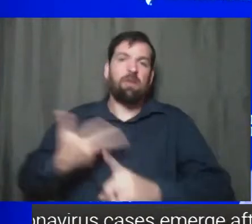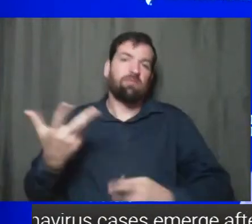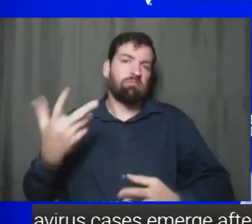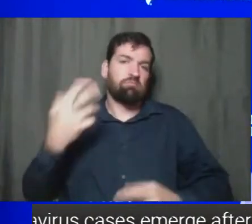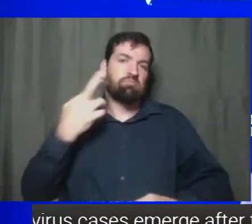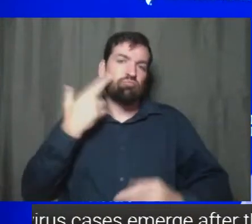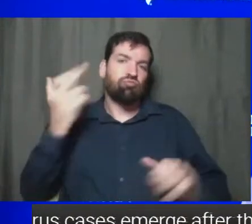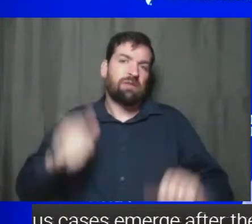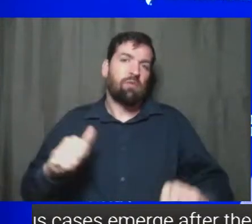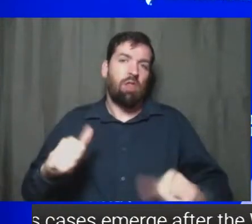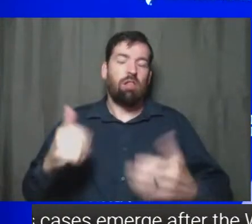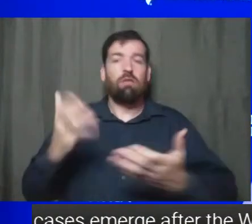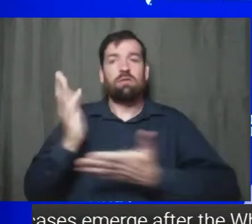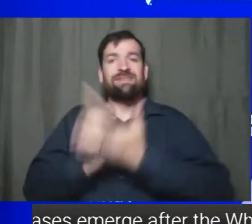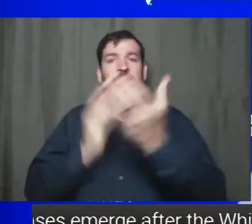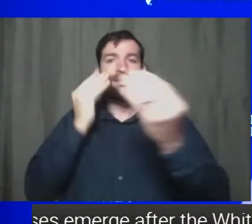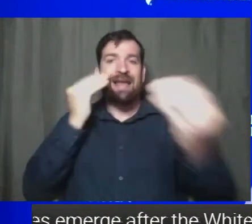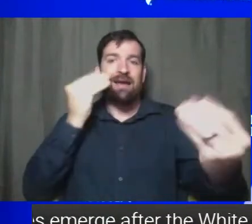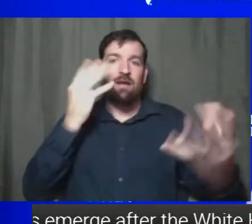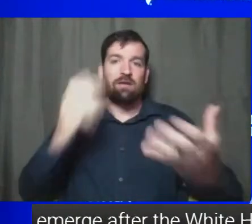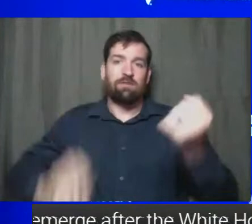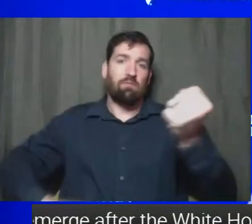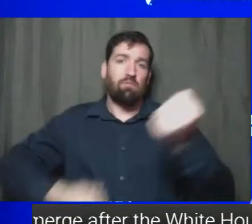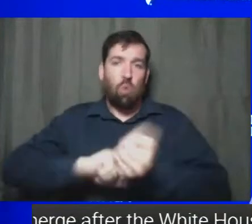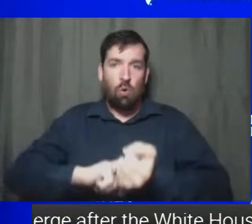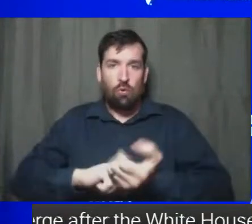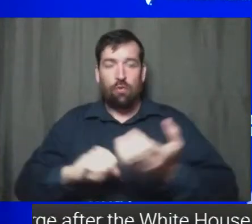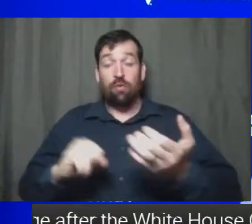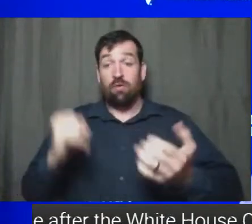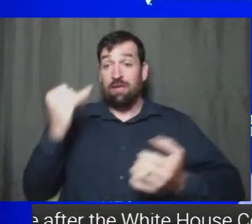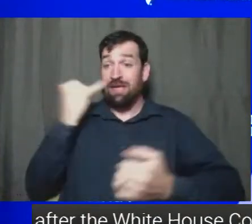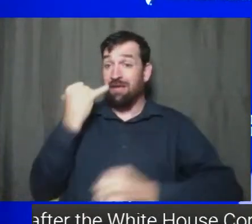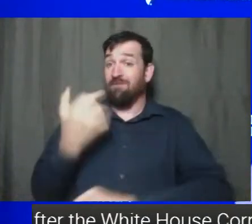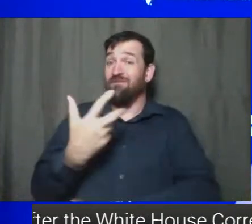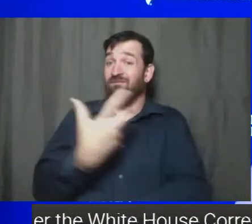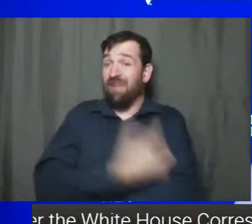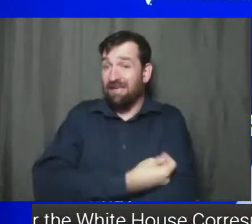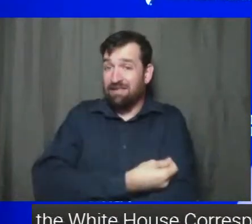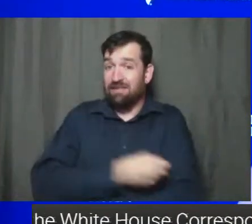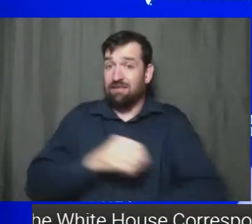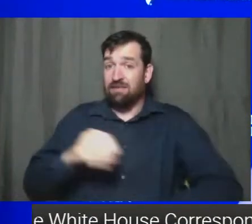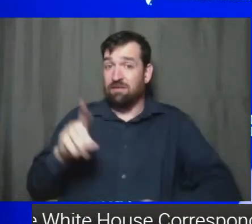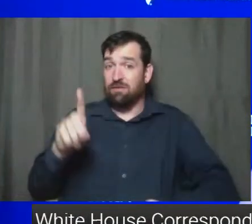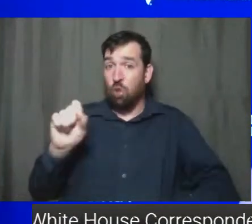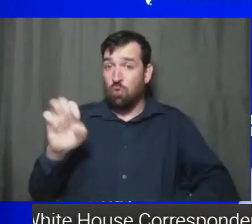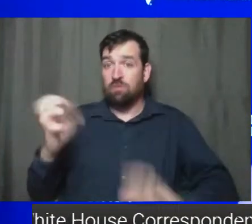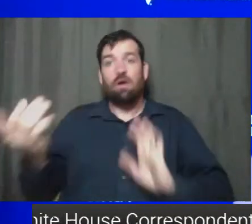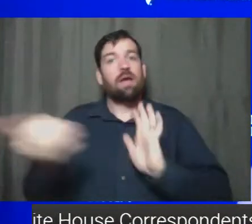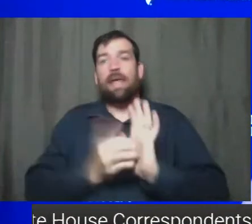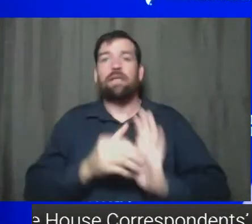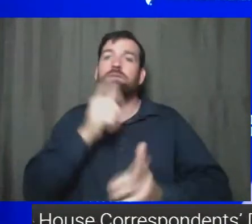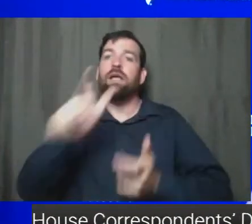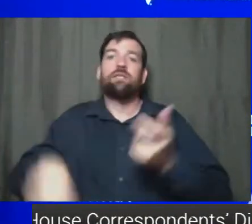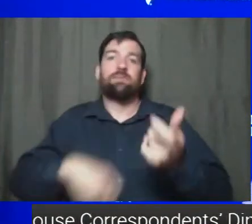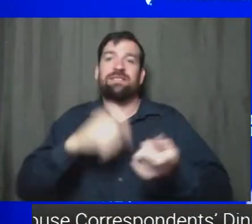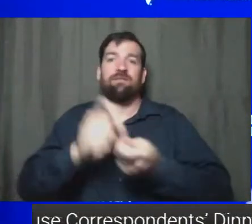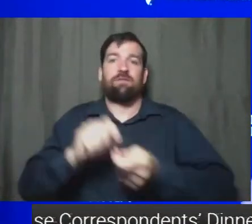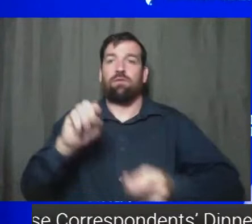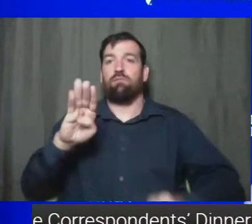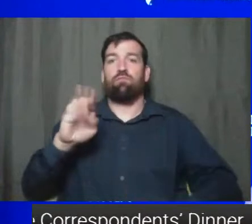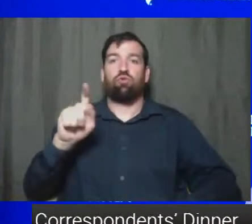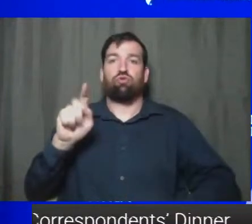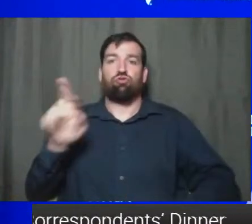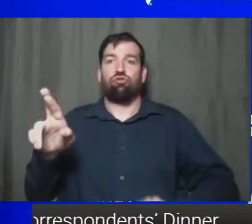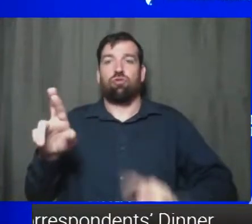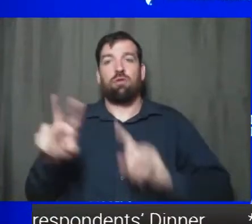and data to support the fact that if you are getting a vaccine dose, now again, this isn't specifically with boosters, but if you are getting a vaccine